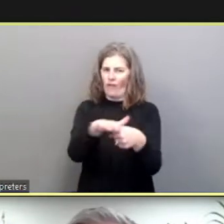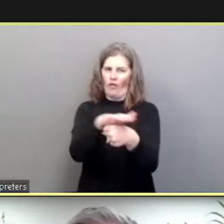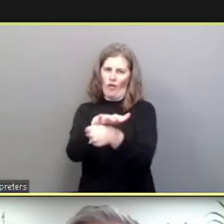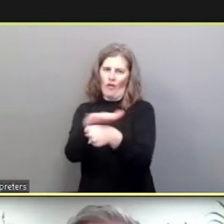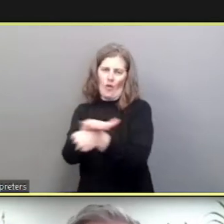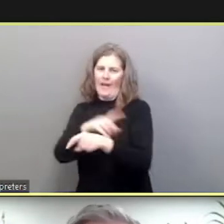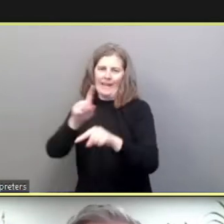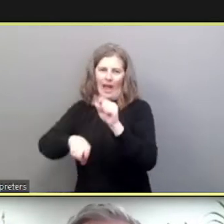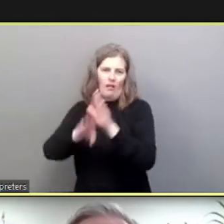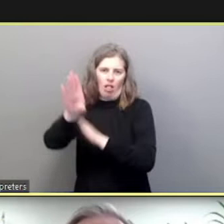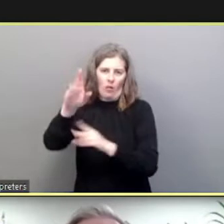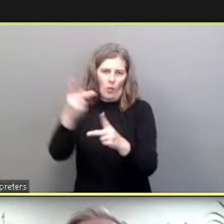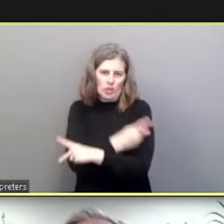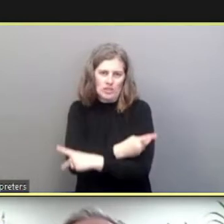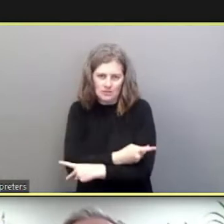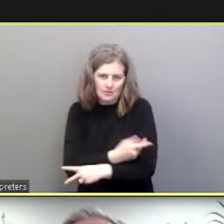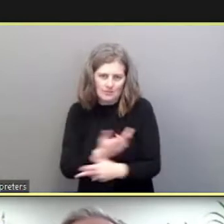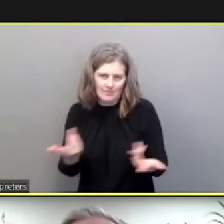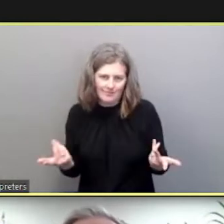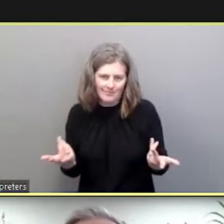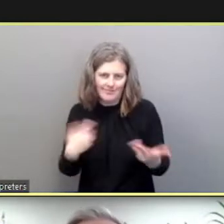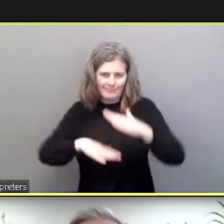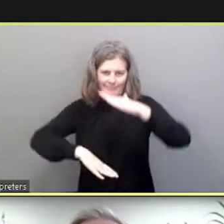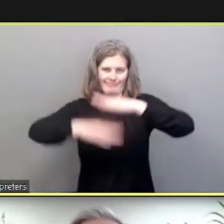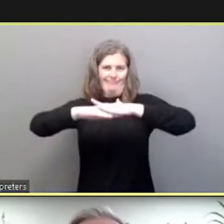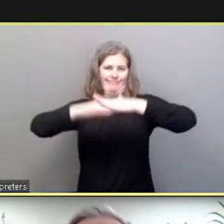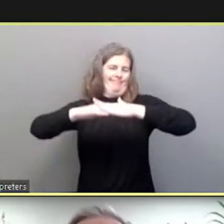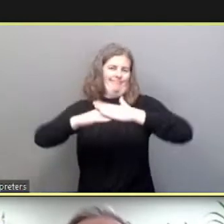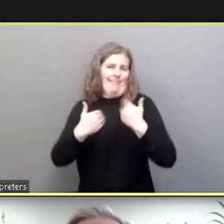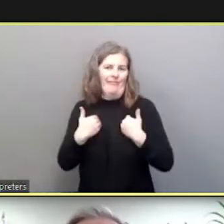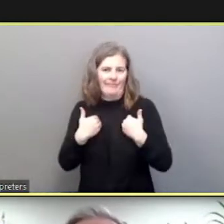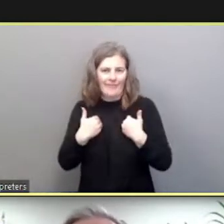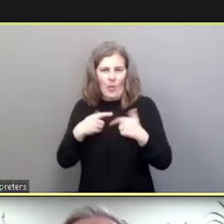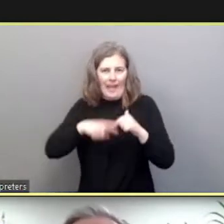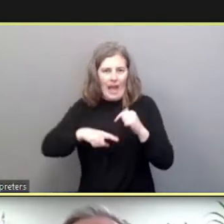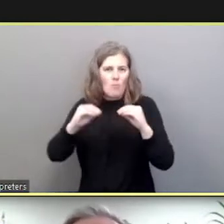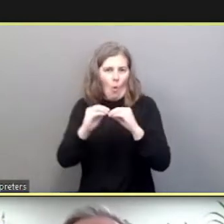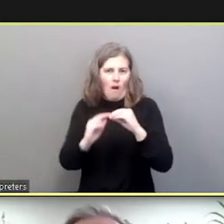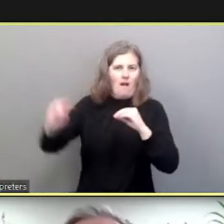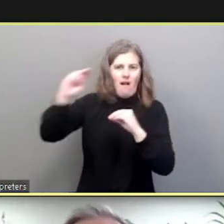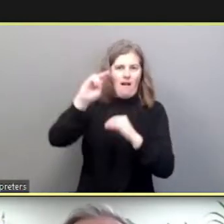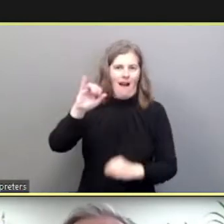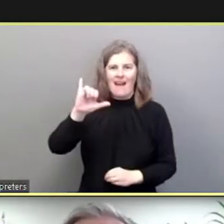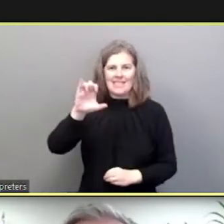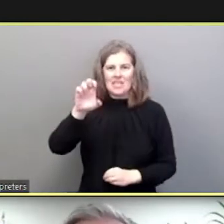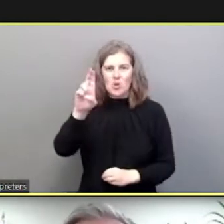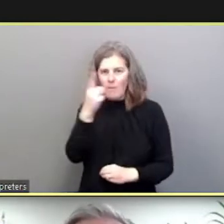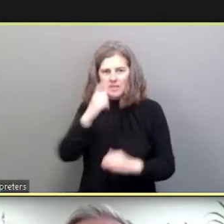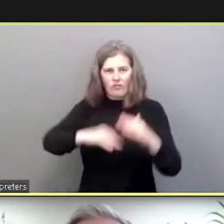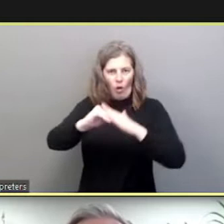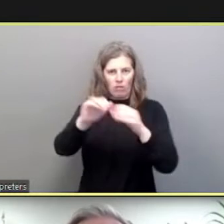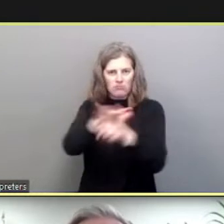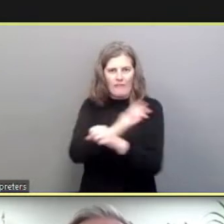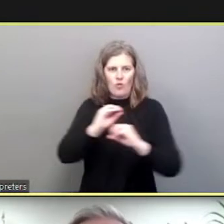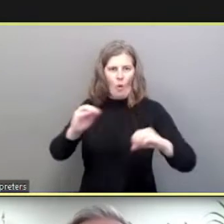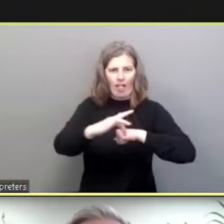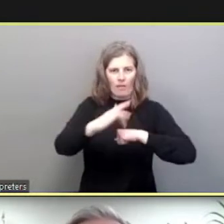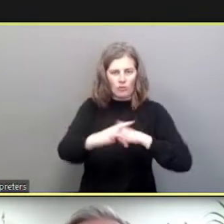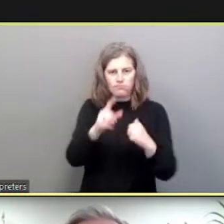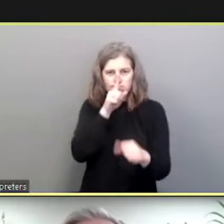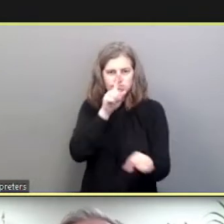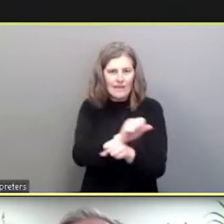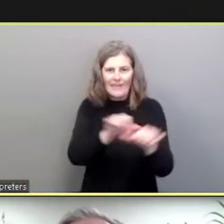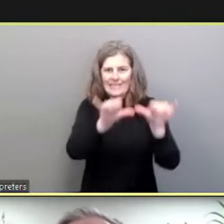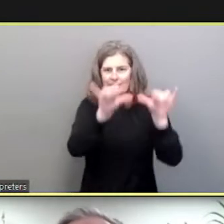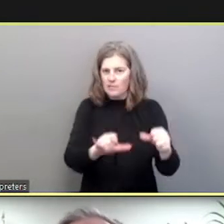go upwards. We can't have any more ICU bed hospitalizations because the system is